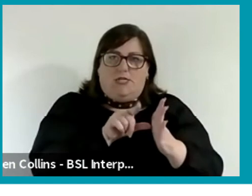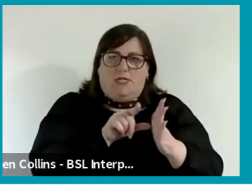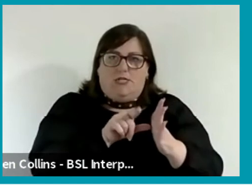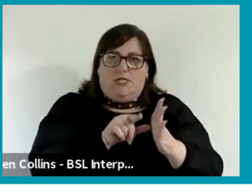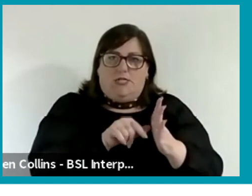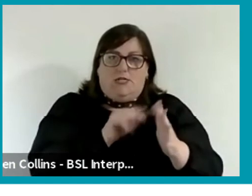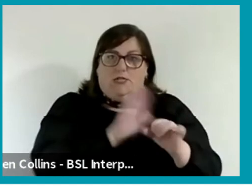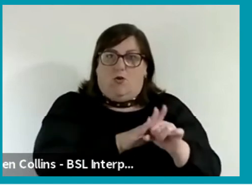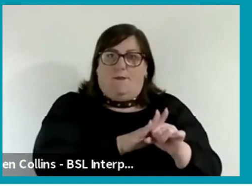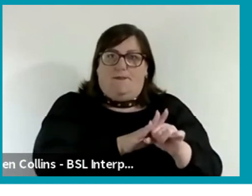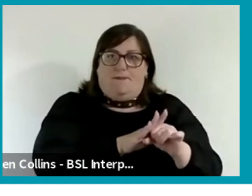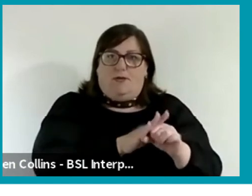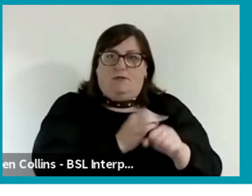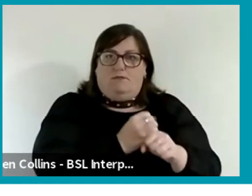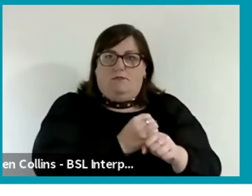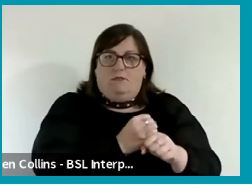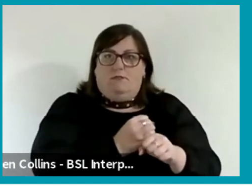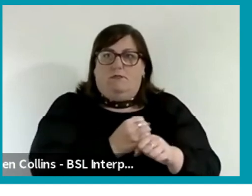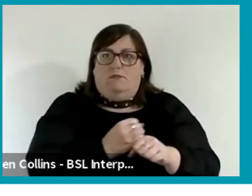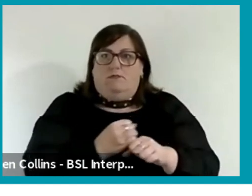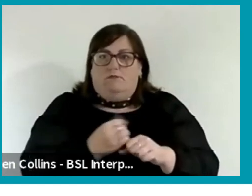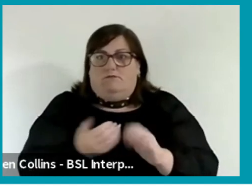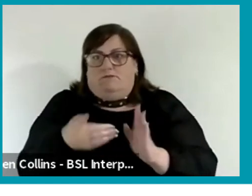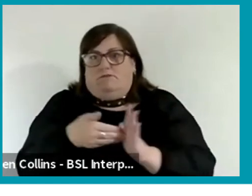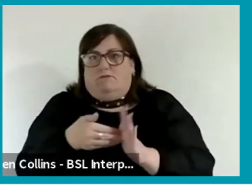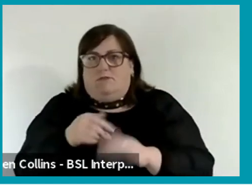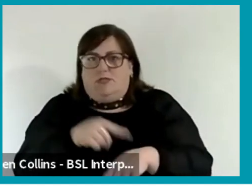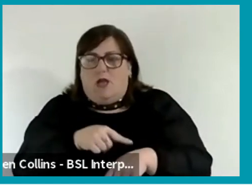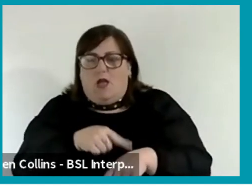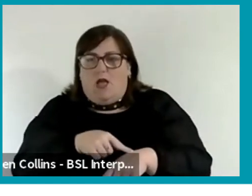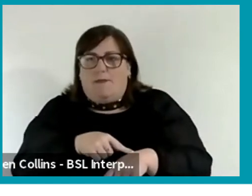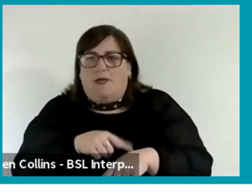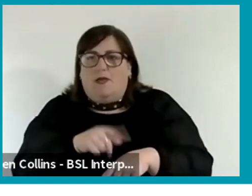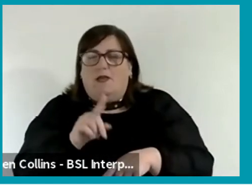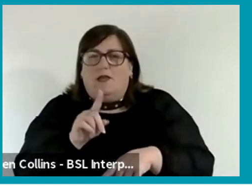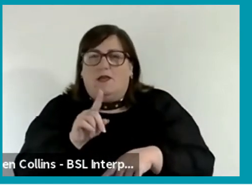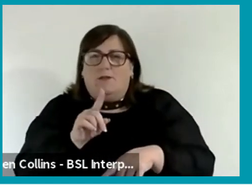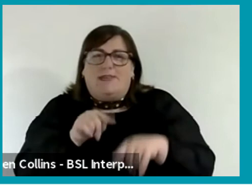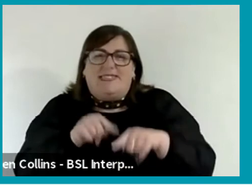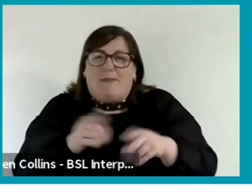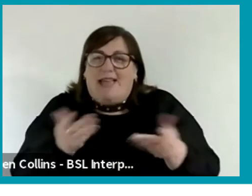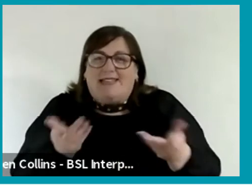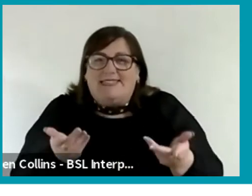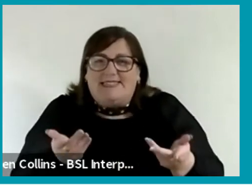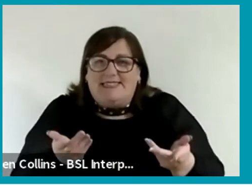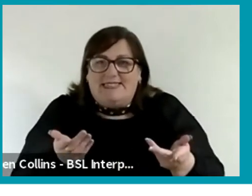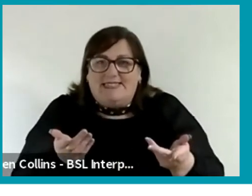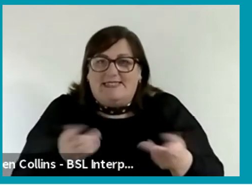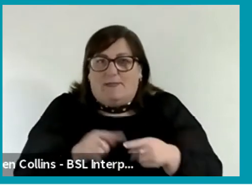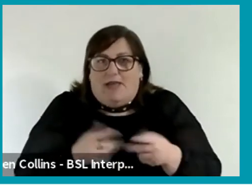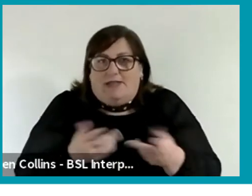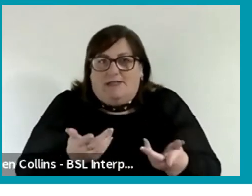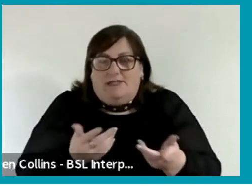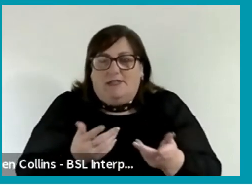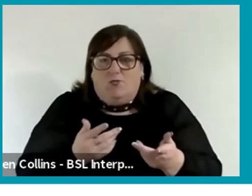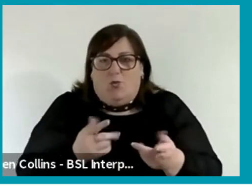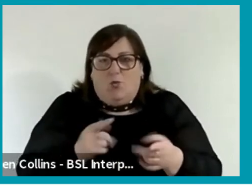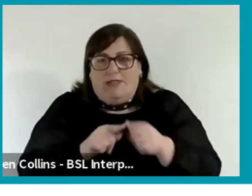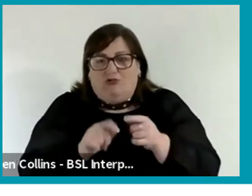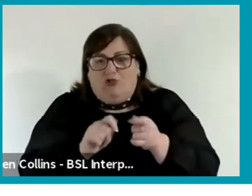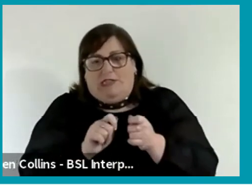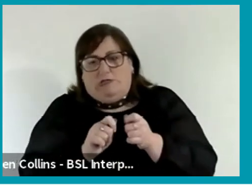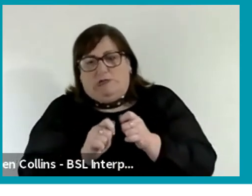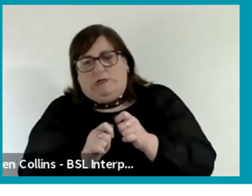general, please let us know. Depending on an exercise, we are going to have a look and see how can we accommodate